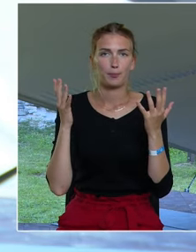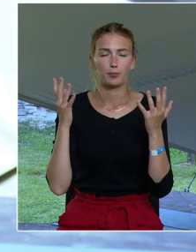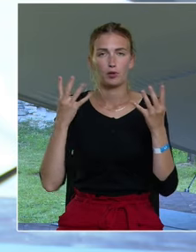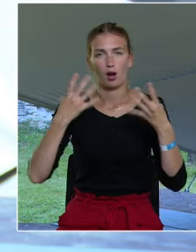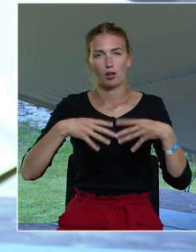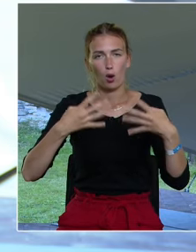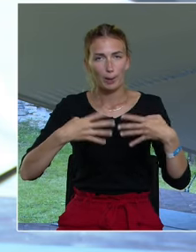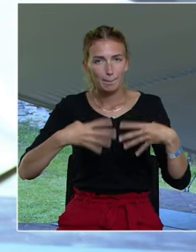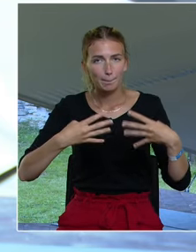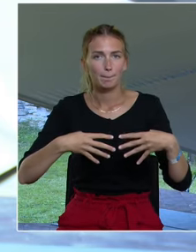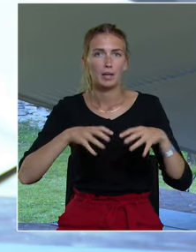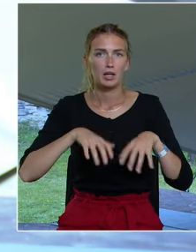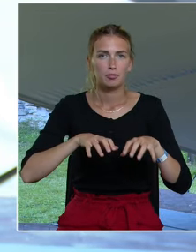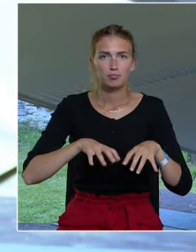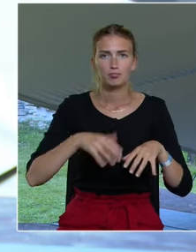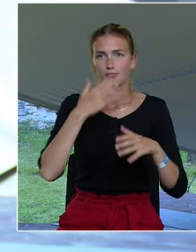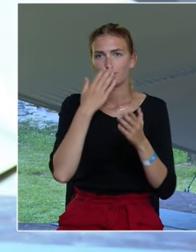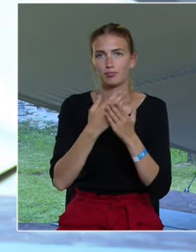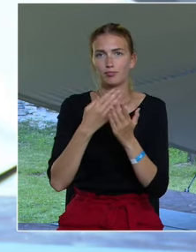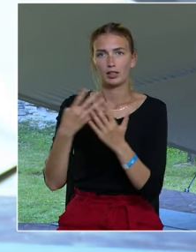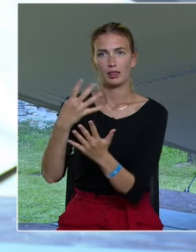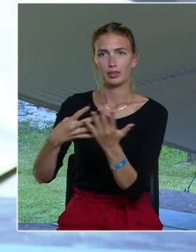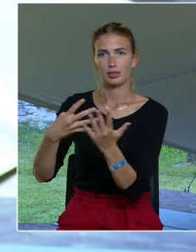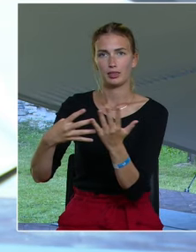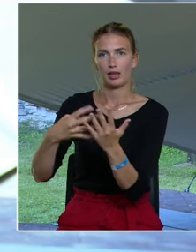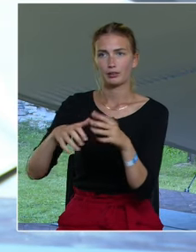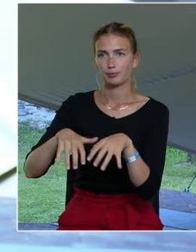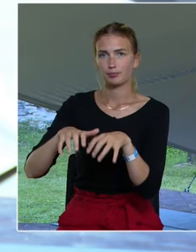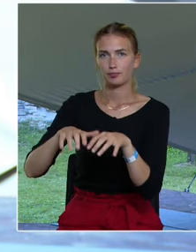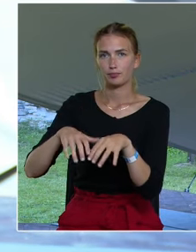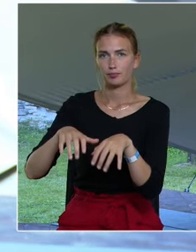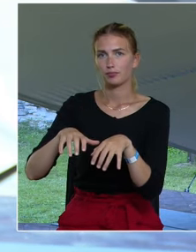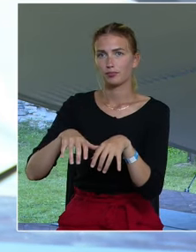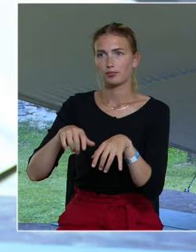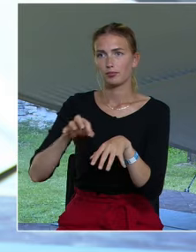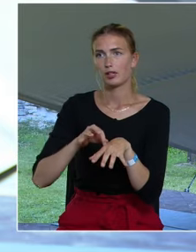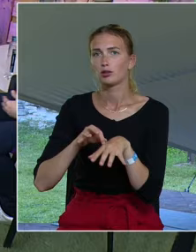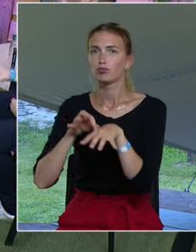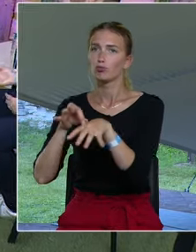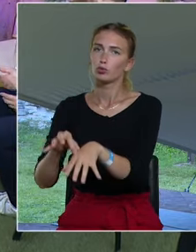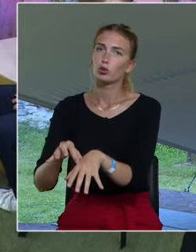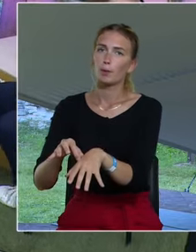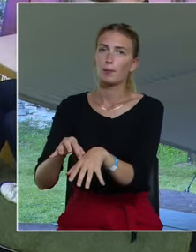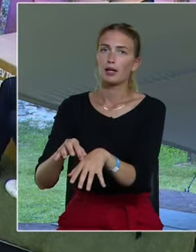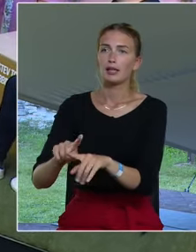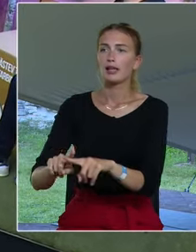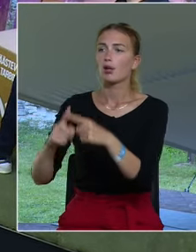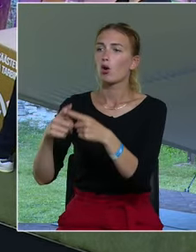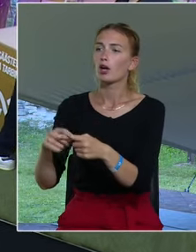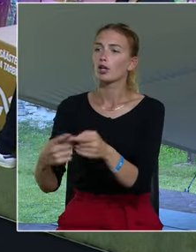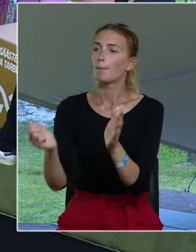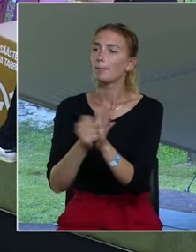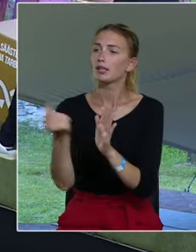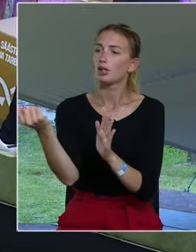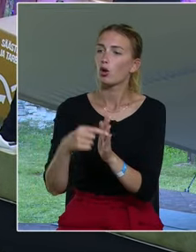algorithms where you can use text in order to guide artificial intelligence to produce images or video, and really seeing a